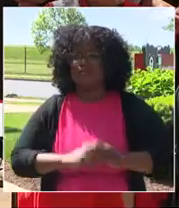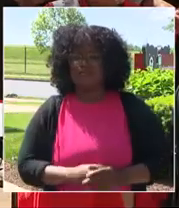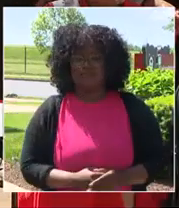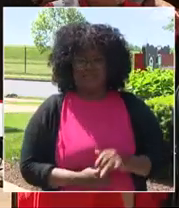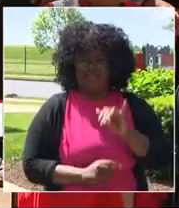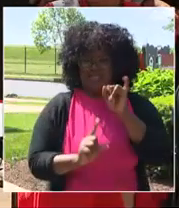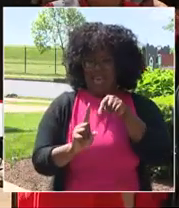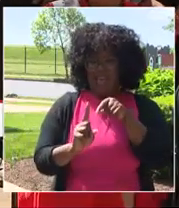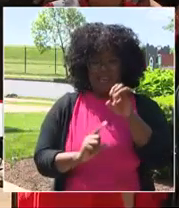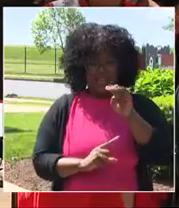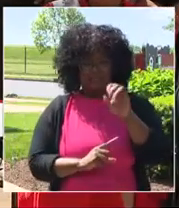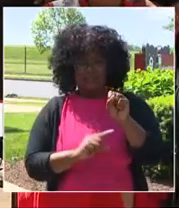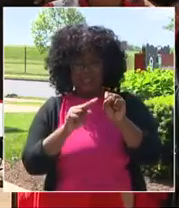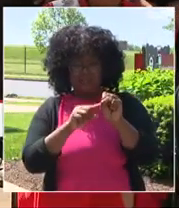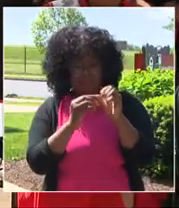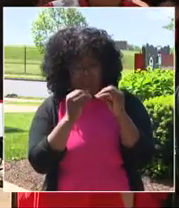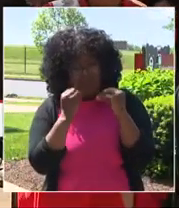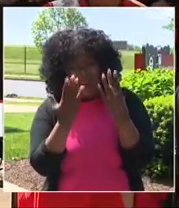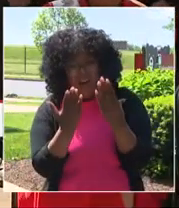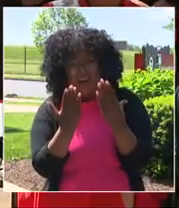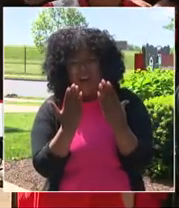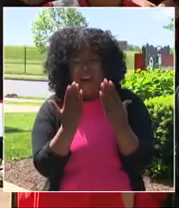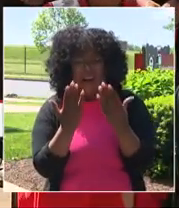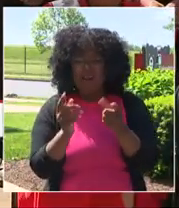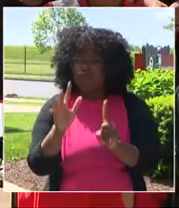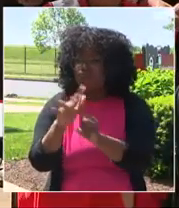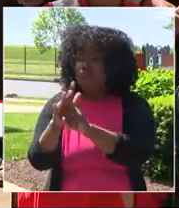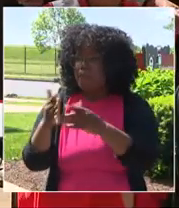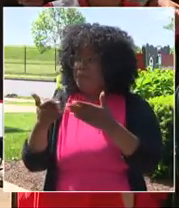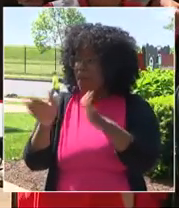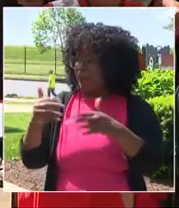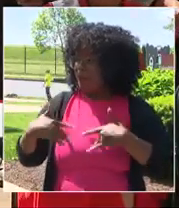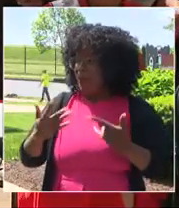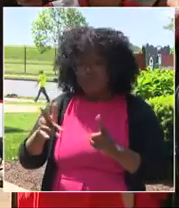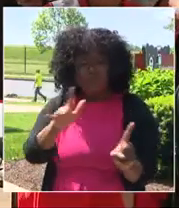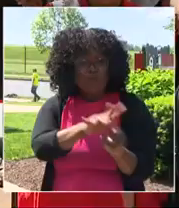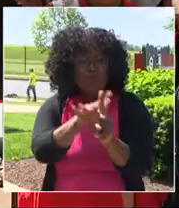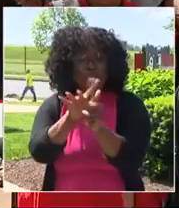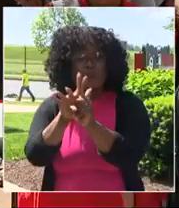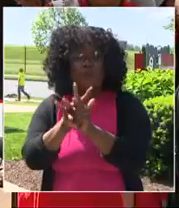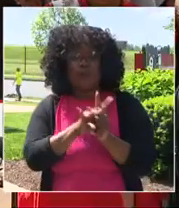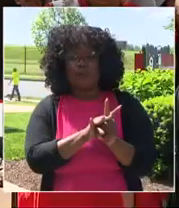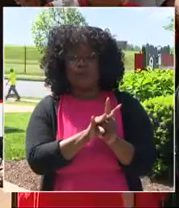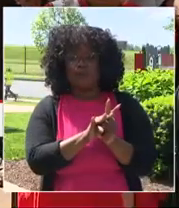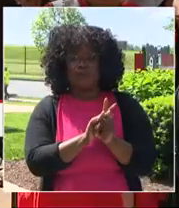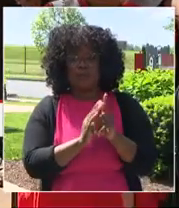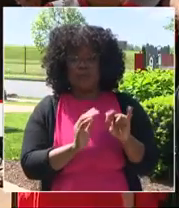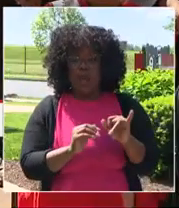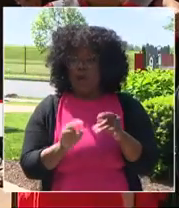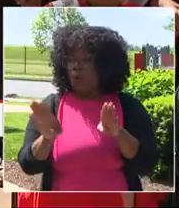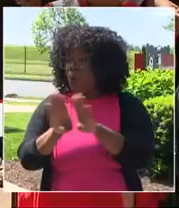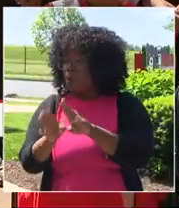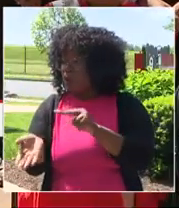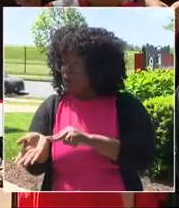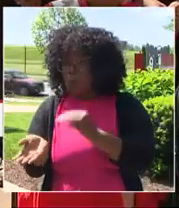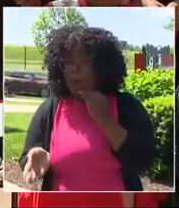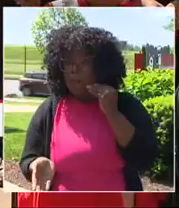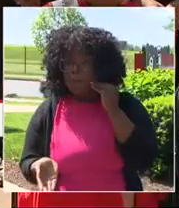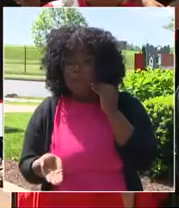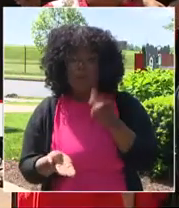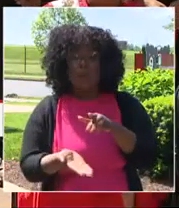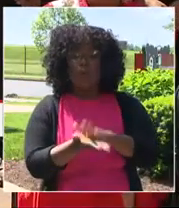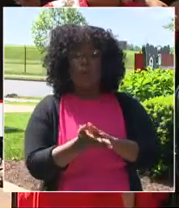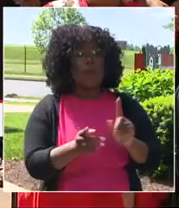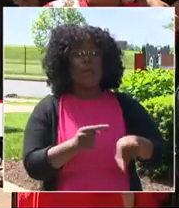here in the federal partnership. There's nothing normal about closing nursing homes. There's nothing normal about telling schools that they can no longer bill for Medicaid